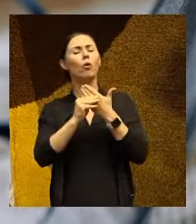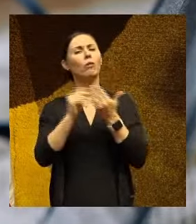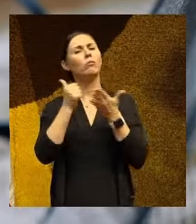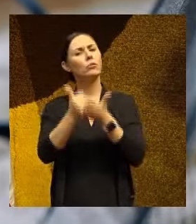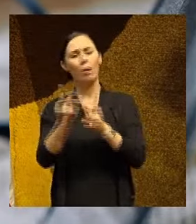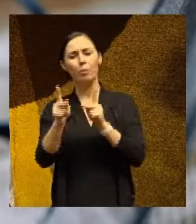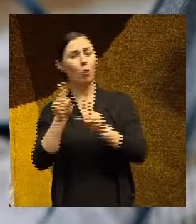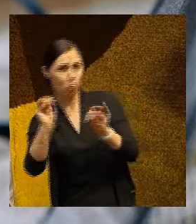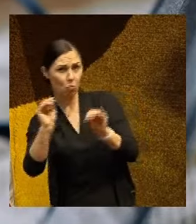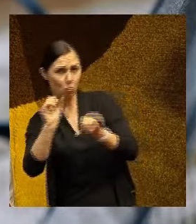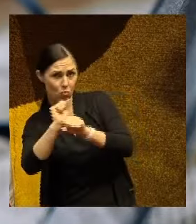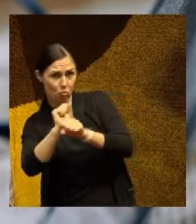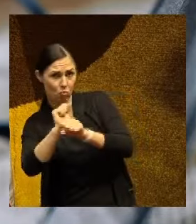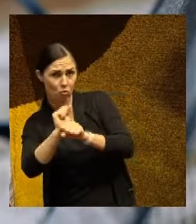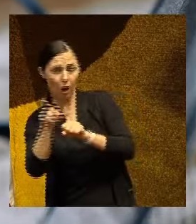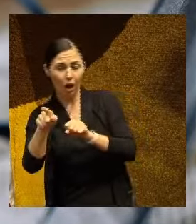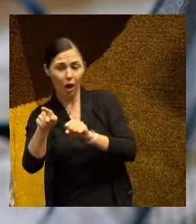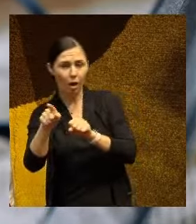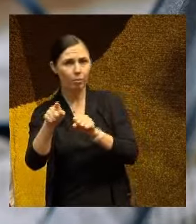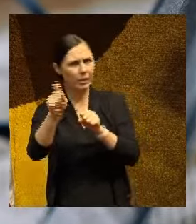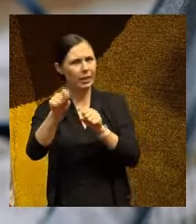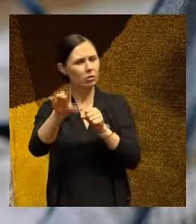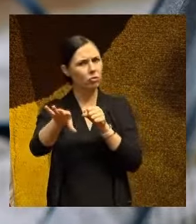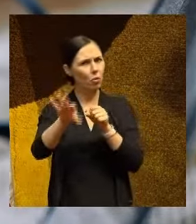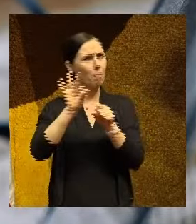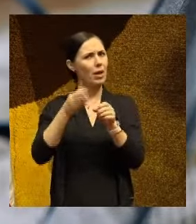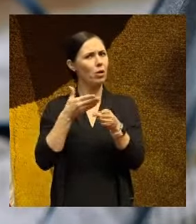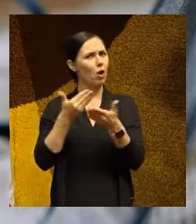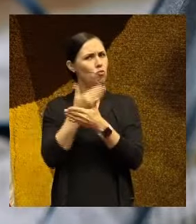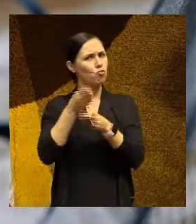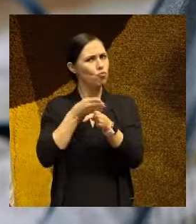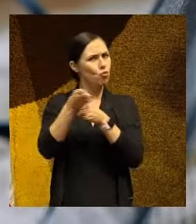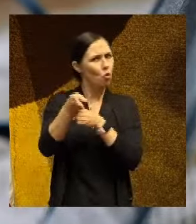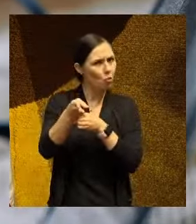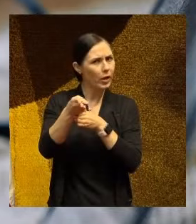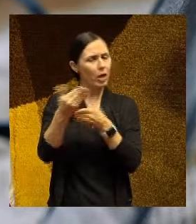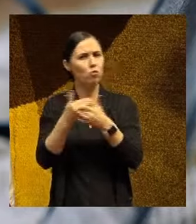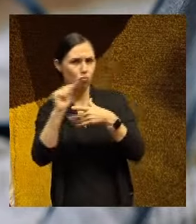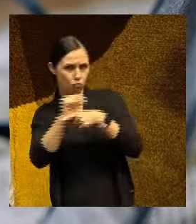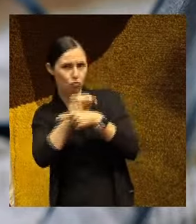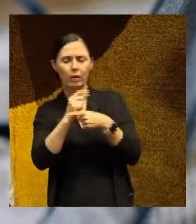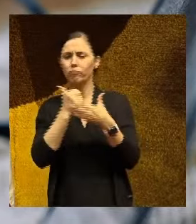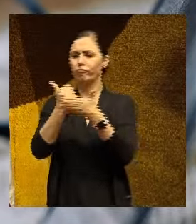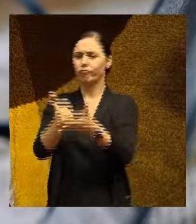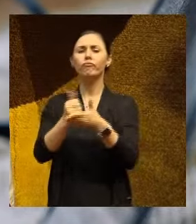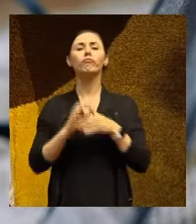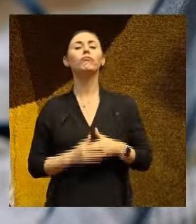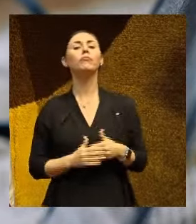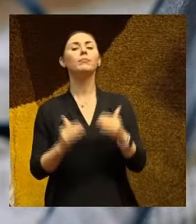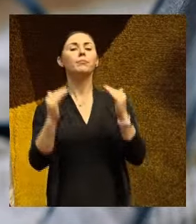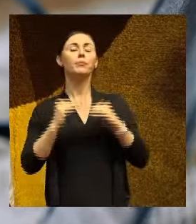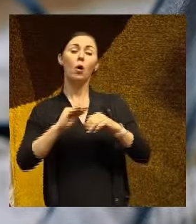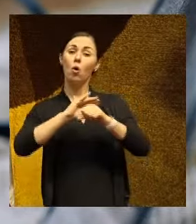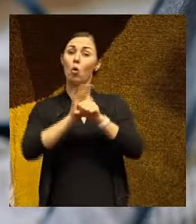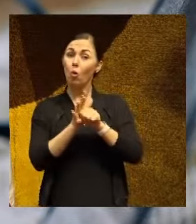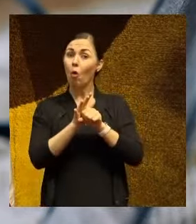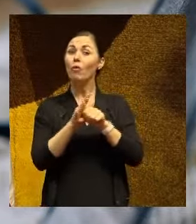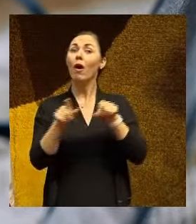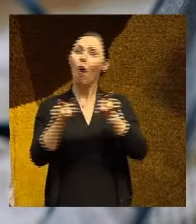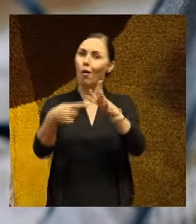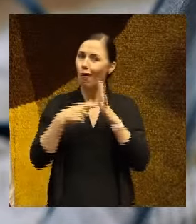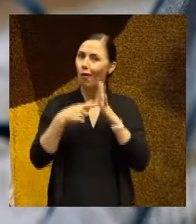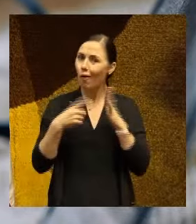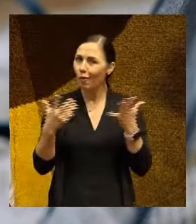with new career and training opportunities. The pandemic also highlighted the need for childcare